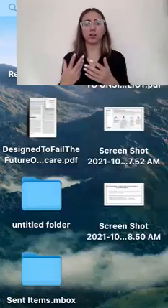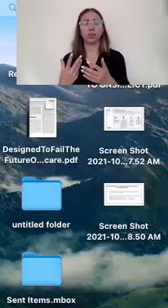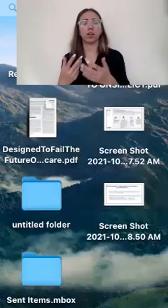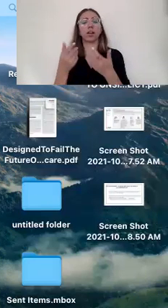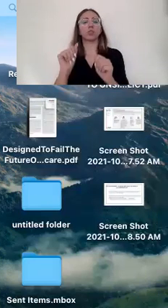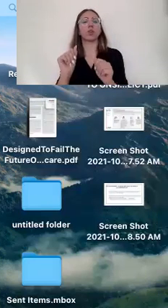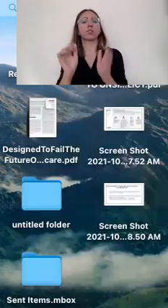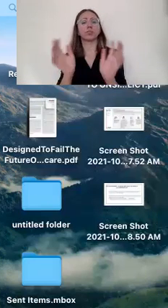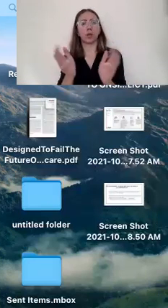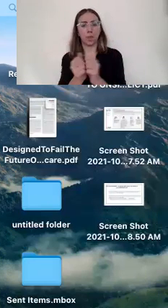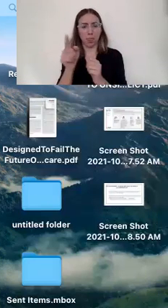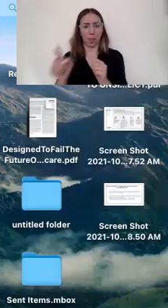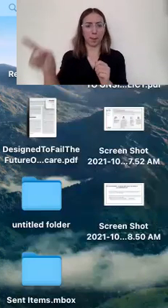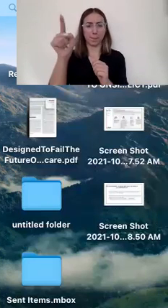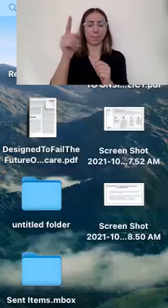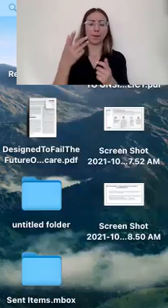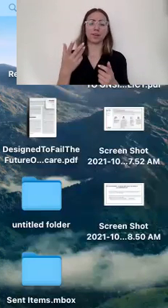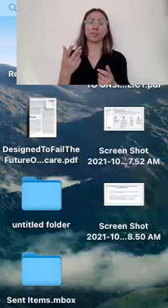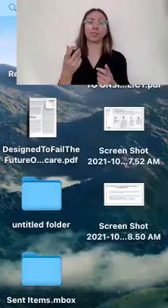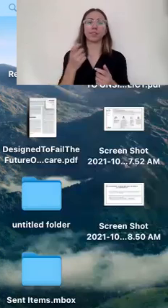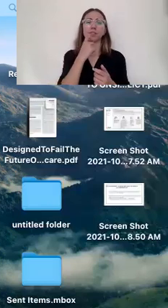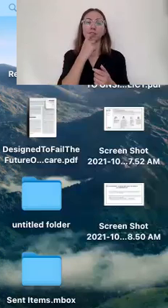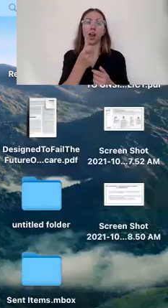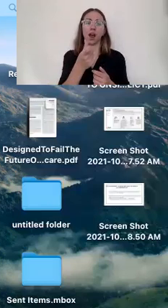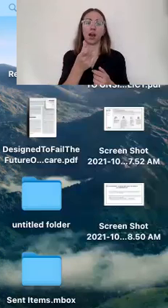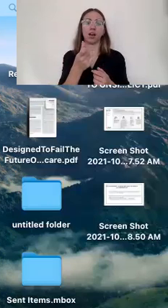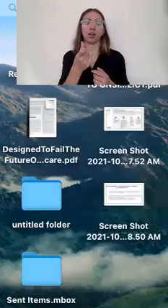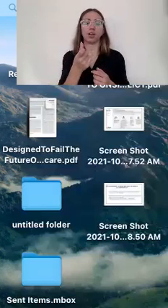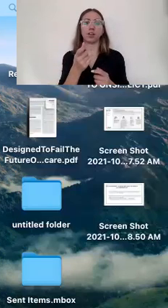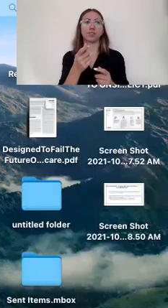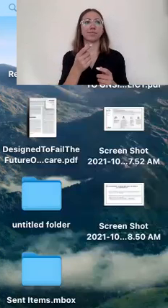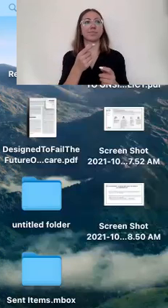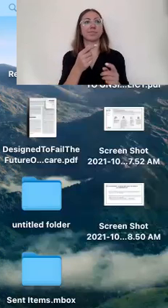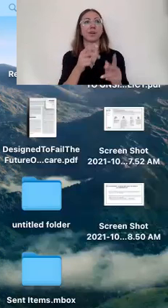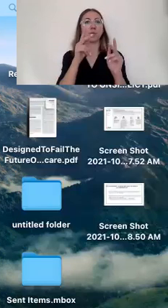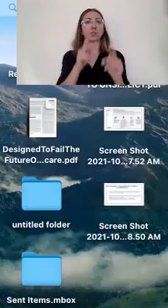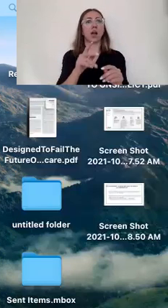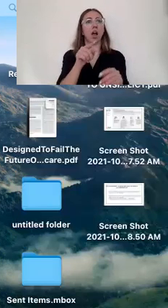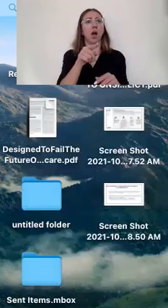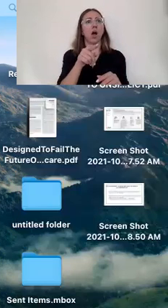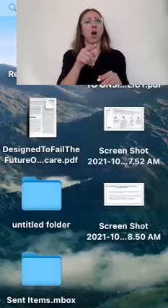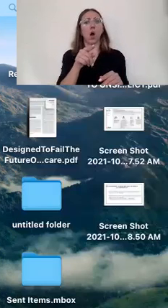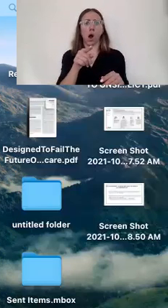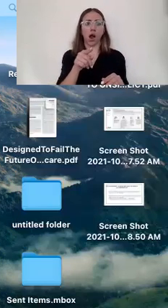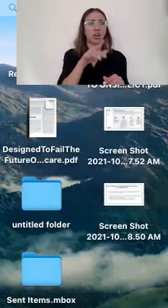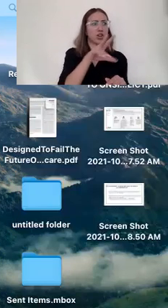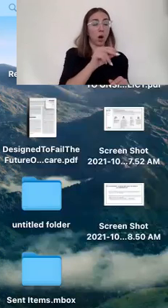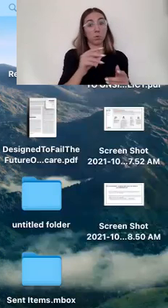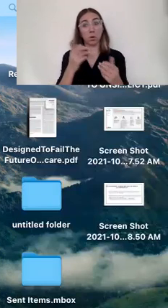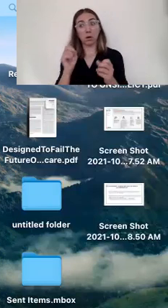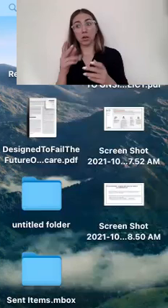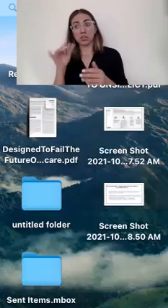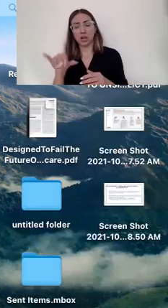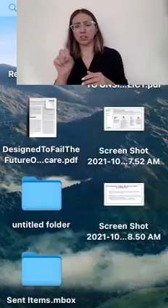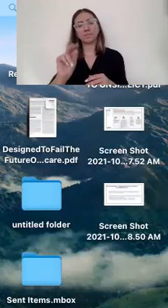talk to them and understanding you're not going to get to somebody who's absolutely, no, I'm not getting this, to say yes with a 3-minute conversation. It's a long-term